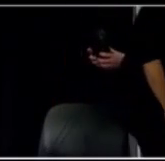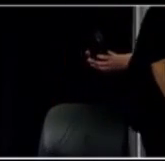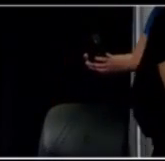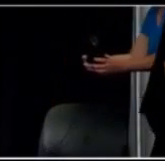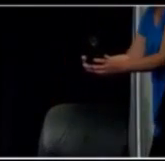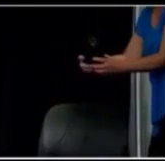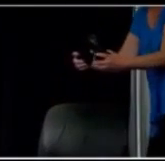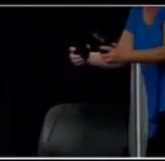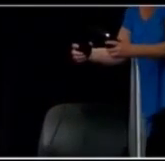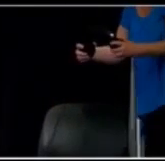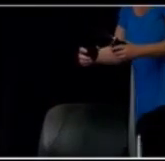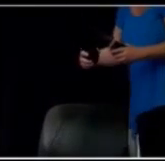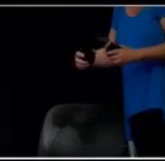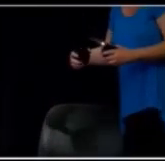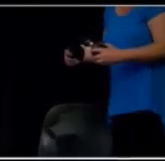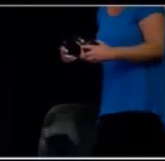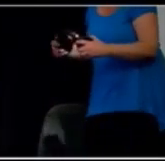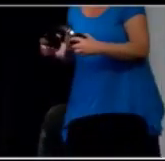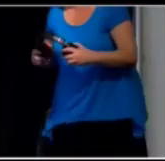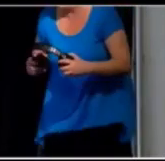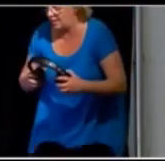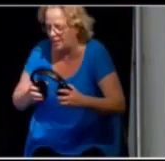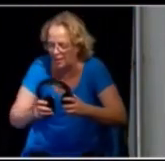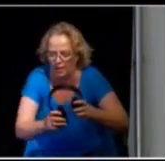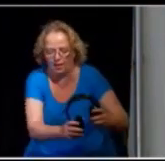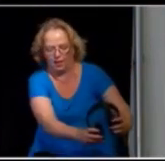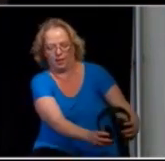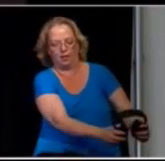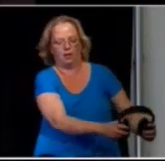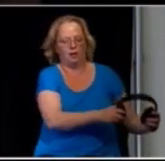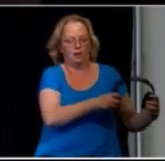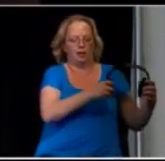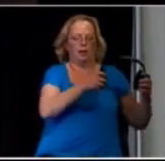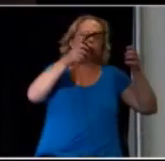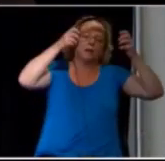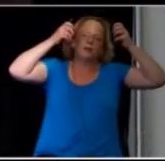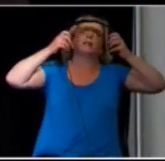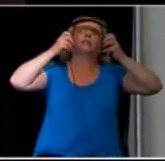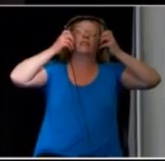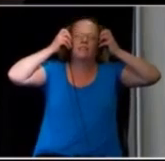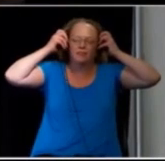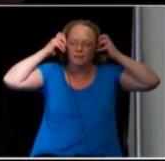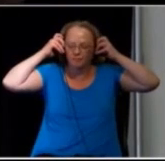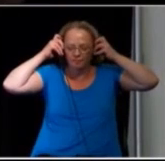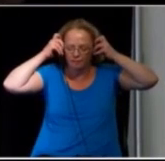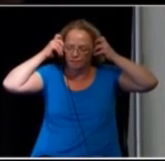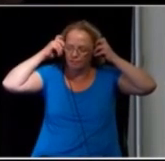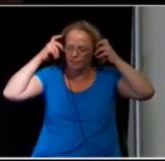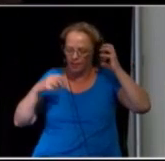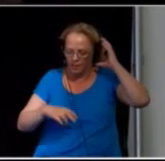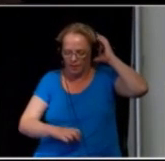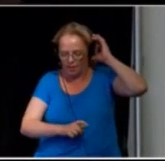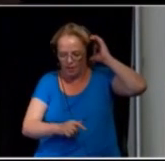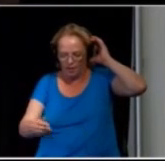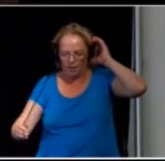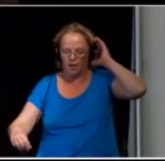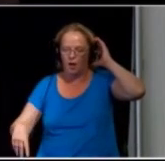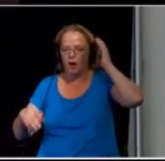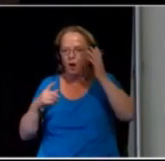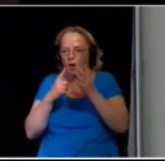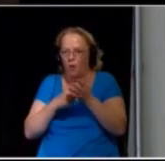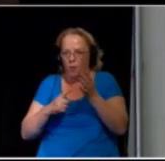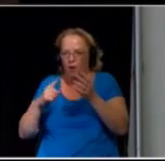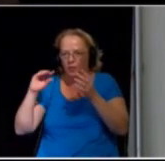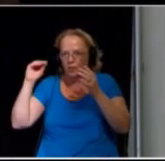most parts of the U.S. It doesn't make what Solar City said, which was misinterpreted in the press, was in most parts of the U.S. it doesn't